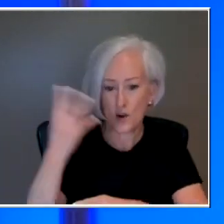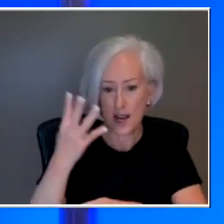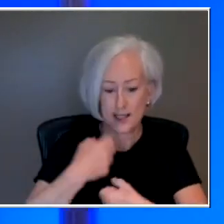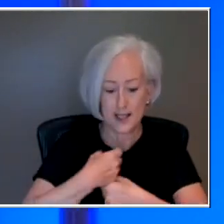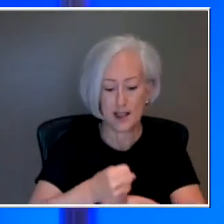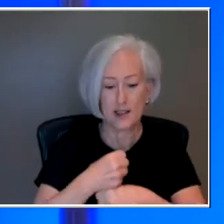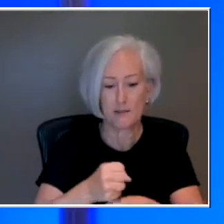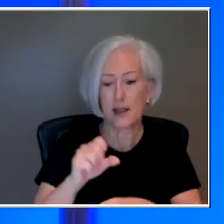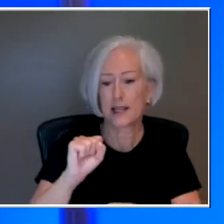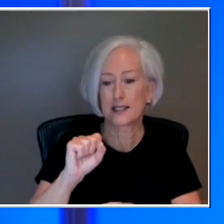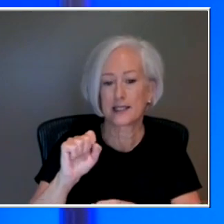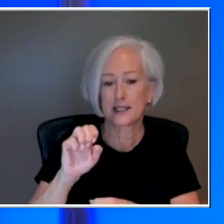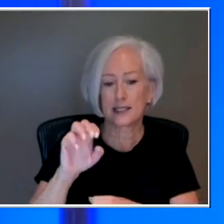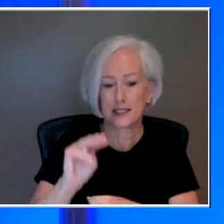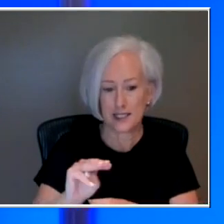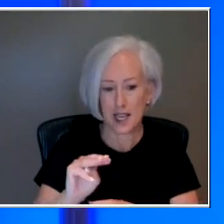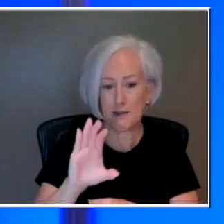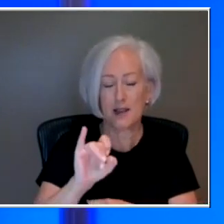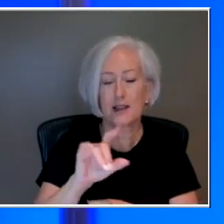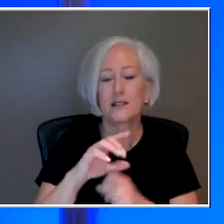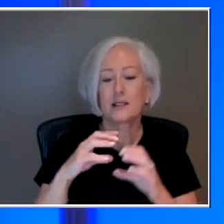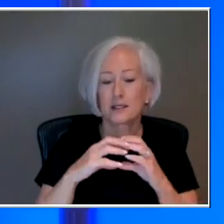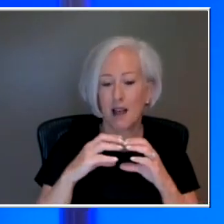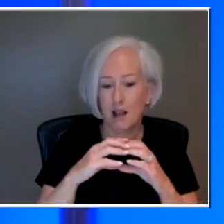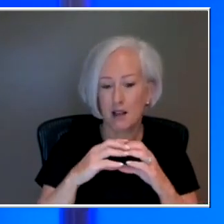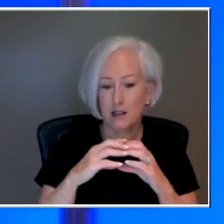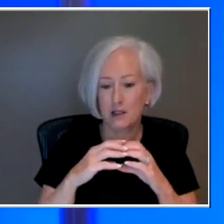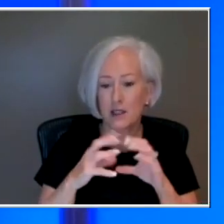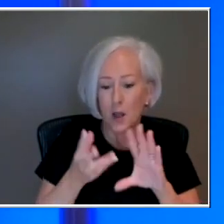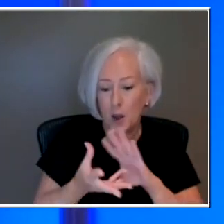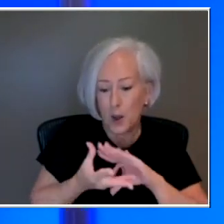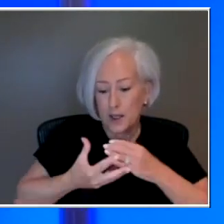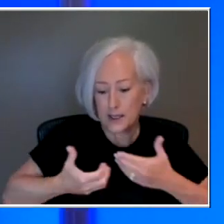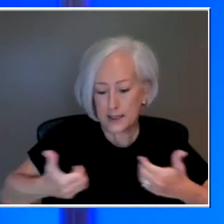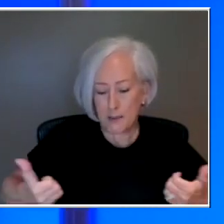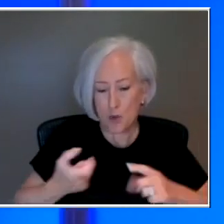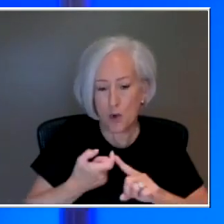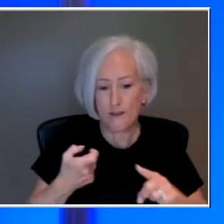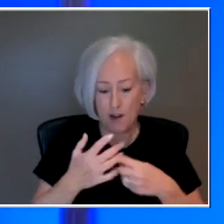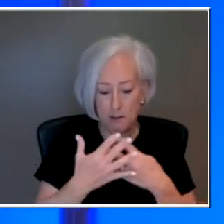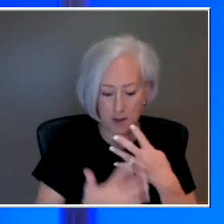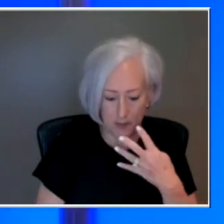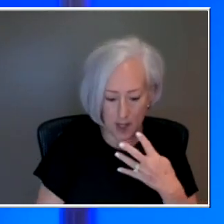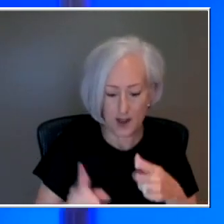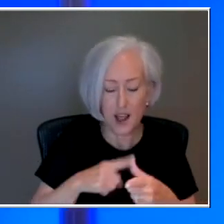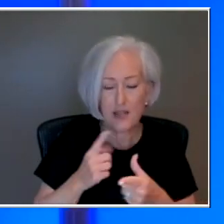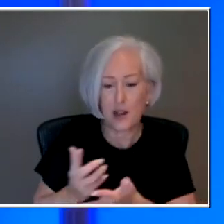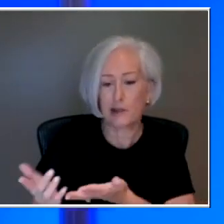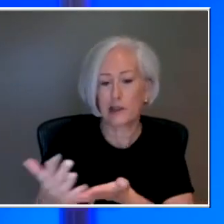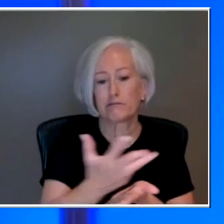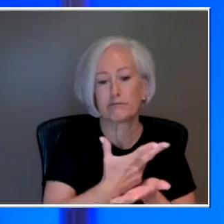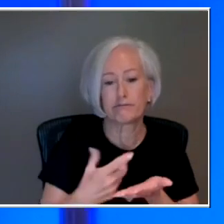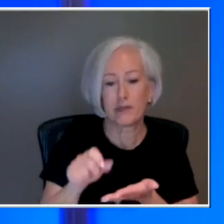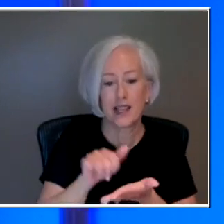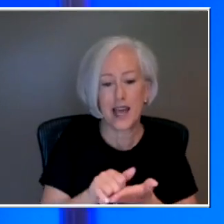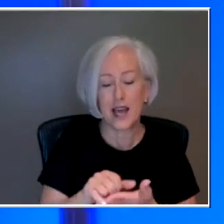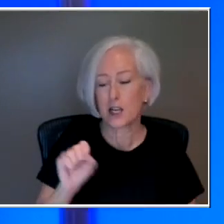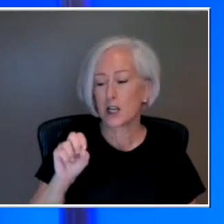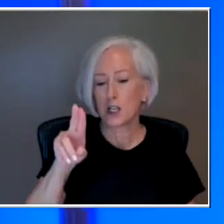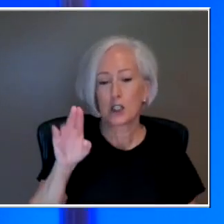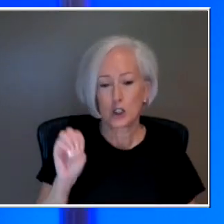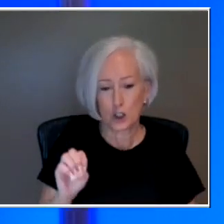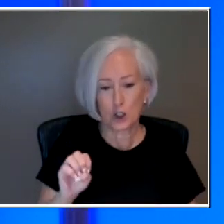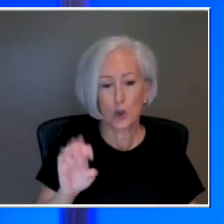blood, and we can harvest them. So remember, in Sue's situation, we had detected these mutations